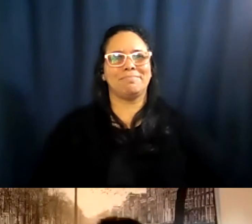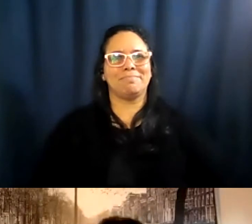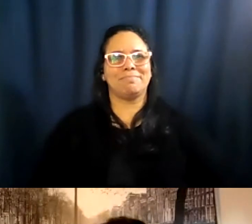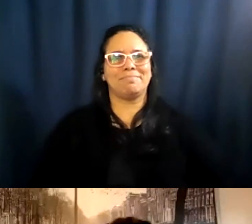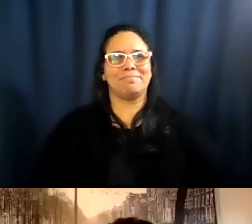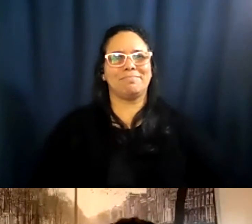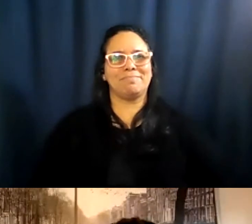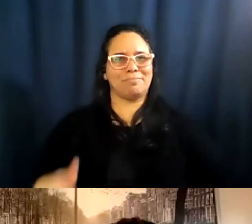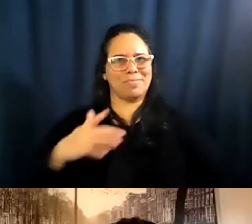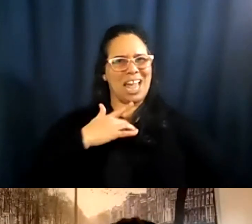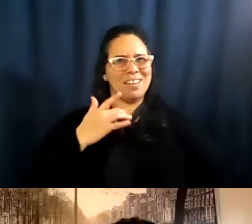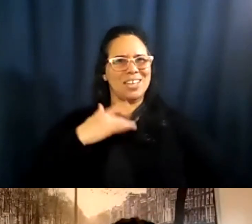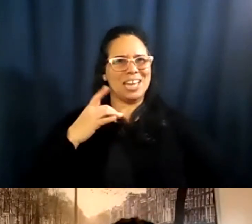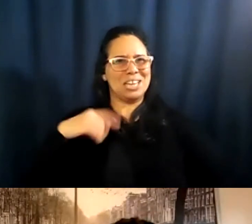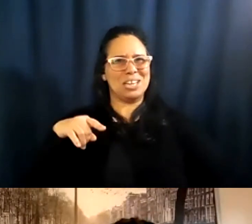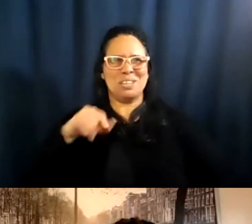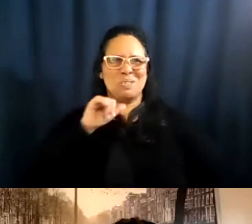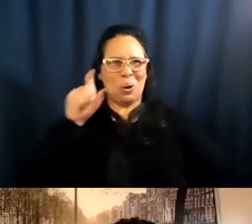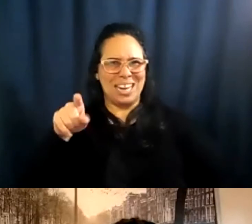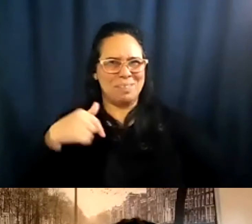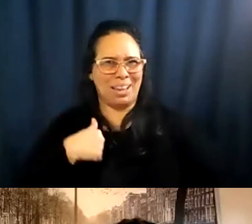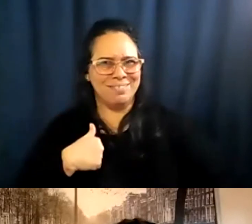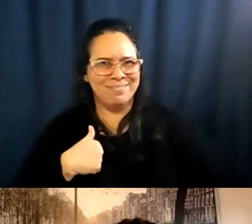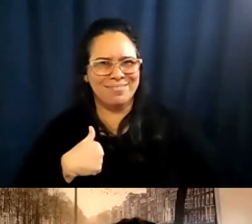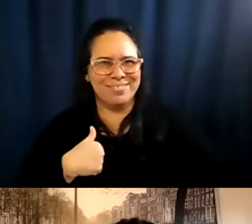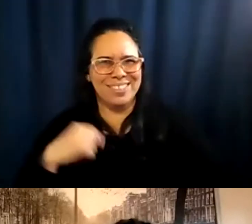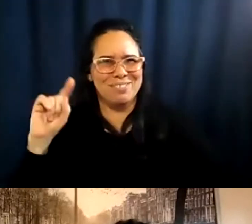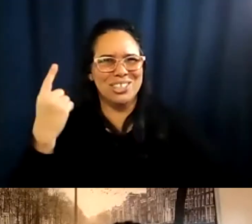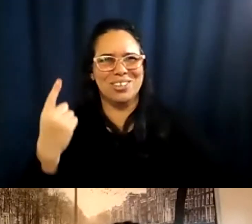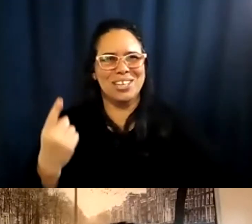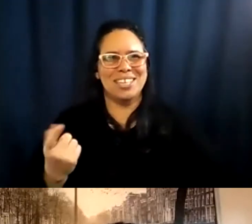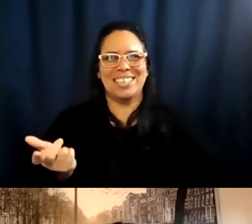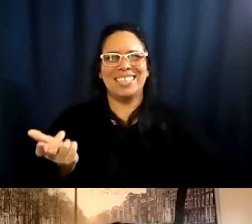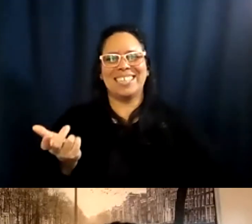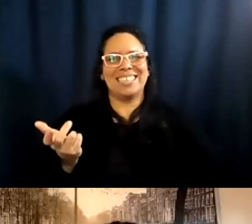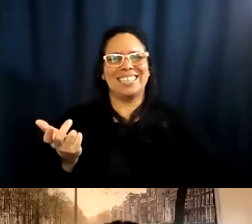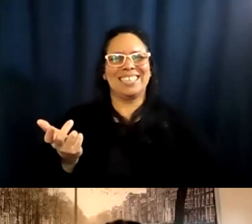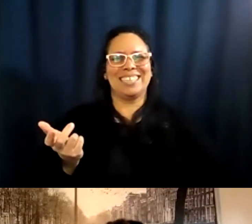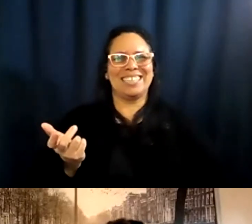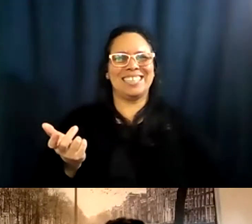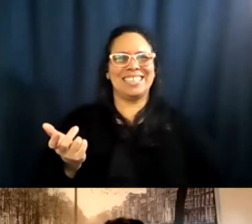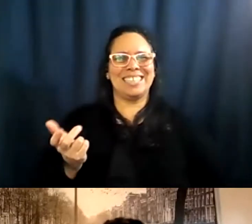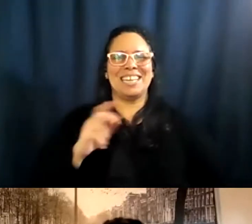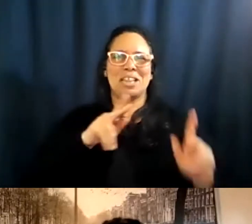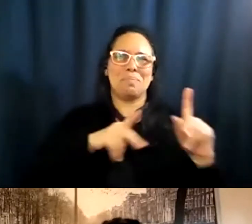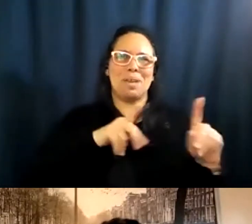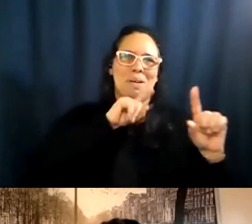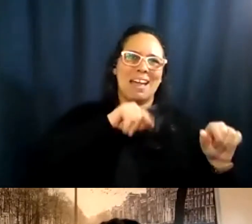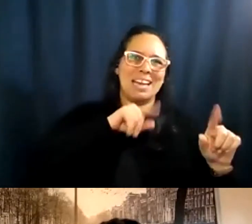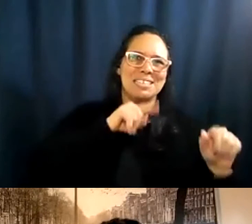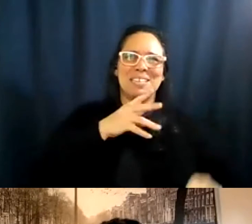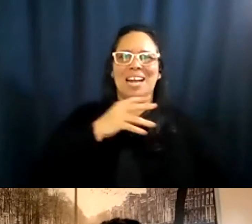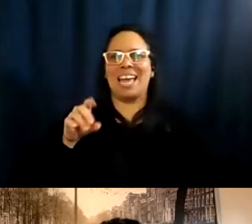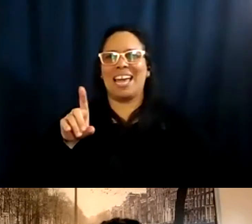I feel like you guys don't need me at all, first of all. Between folks answering and Darius, I